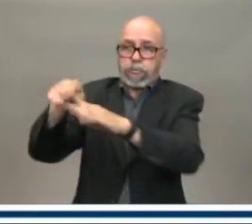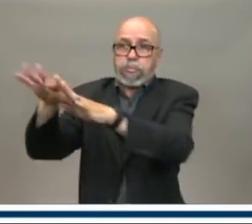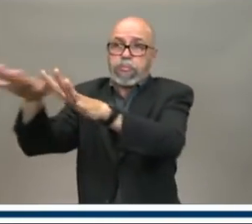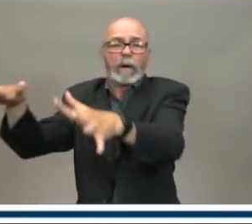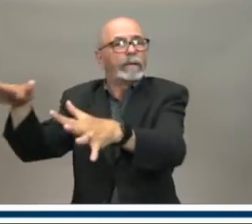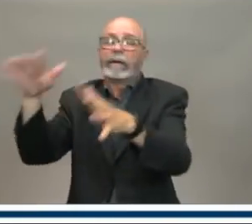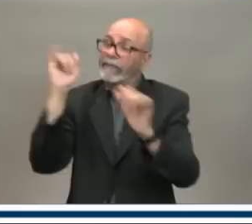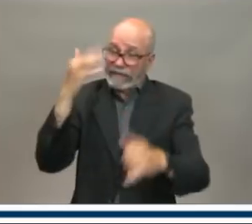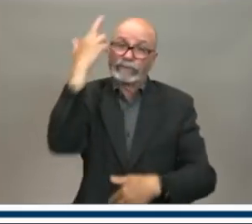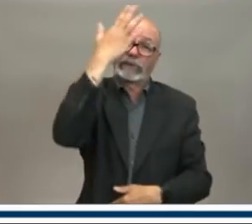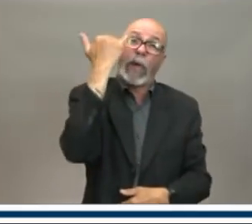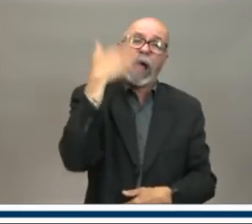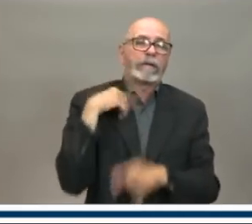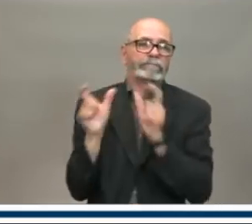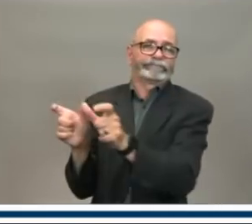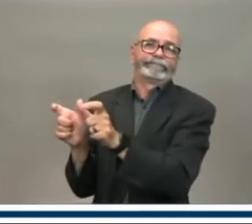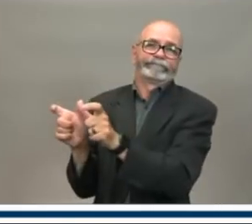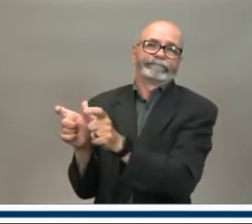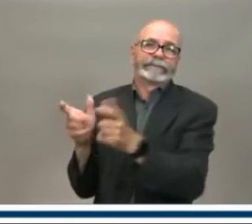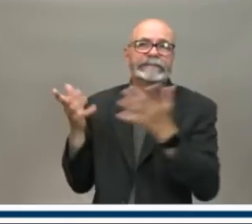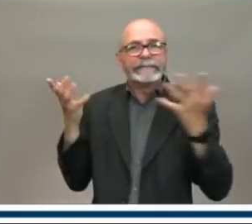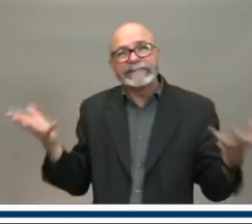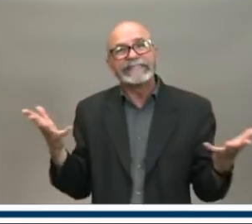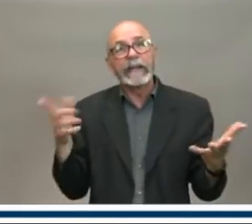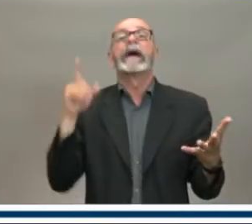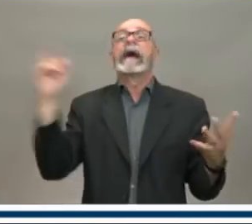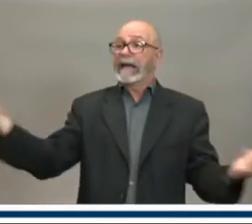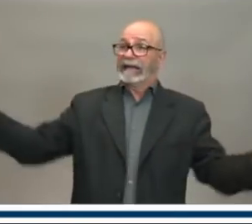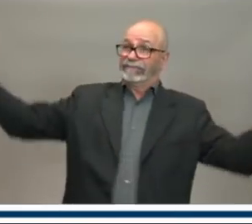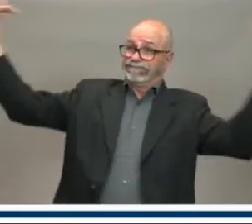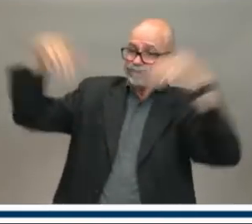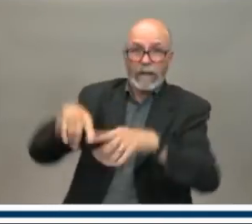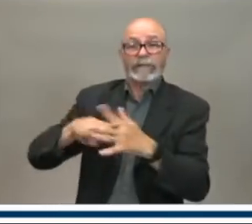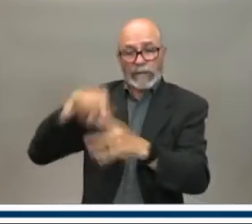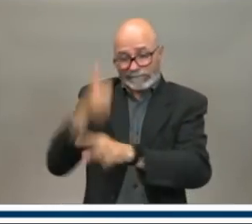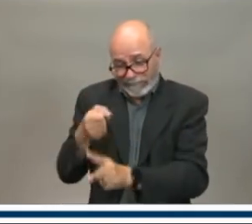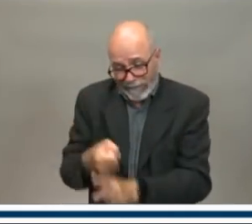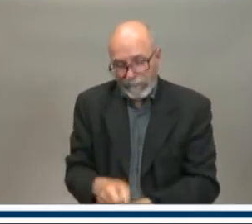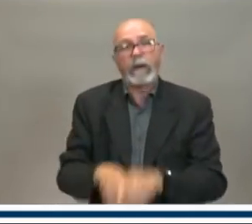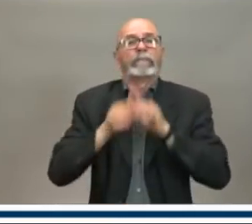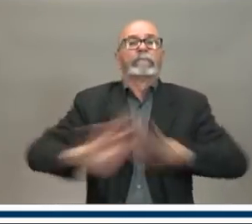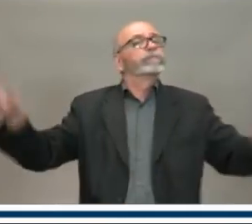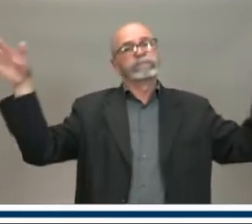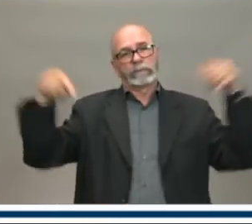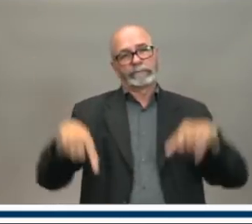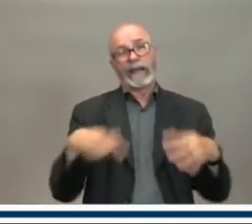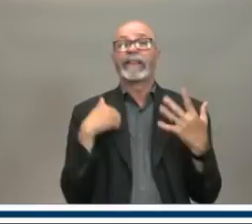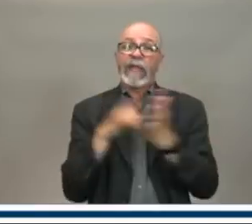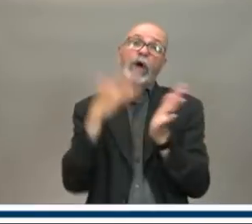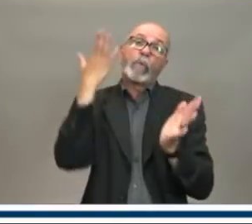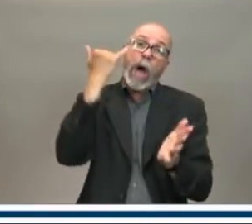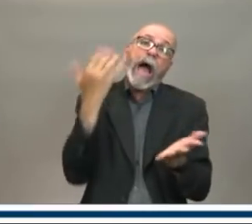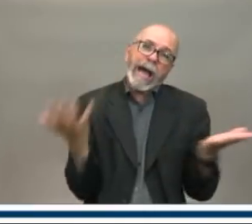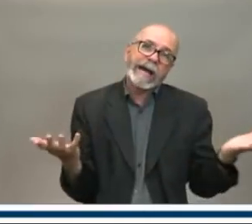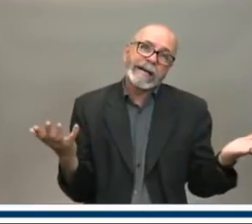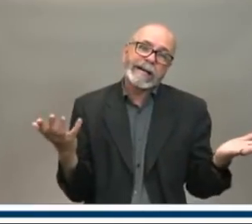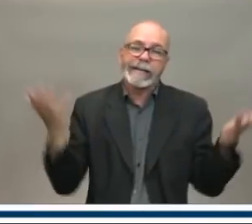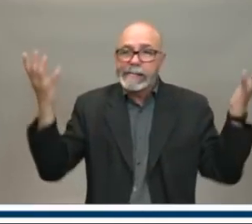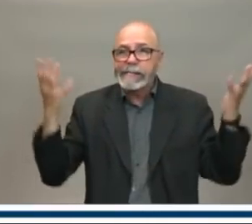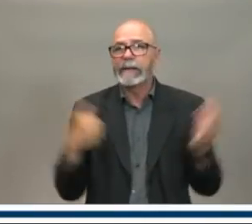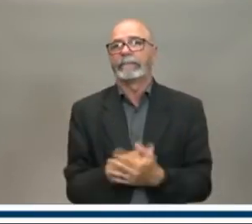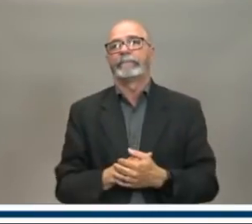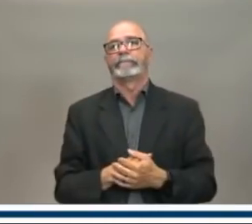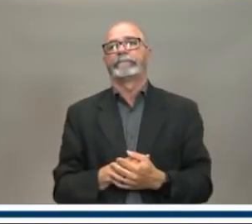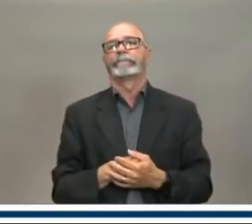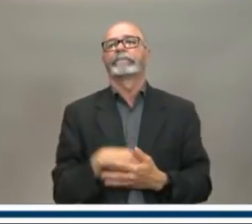thanks. And thanks for that answer. Now, digging a little deeper into statistics for Dr. Strang.